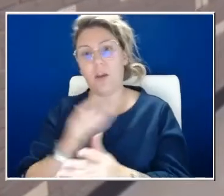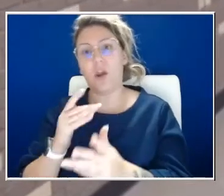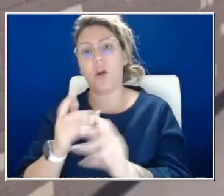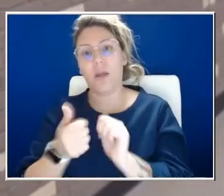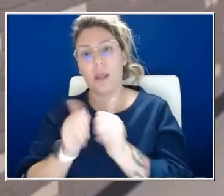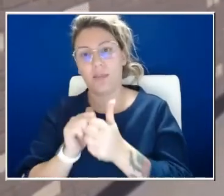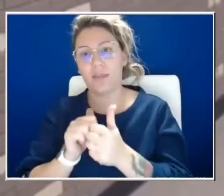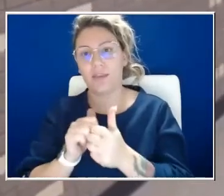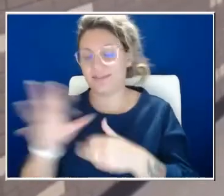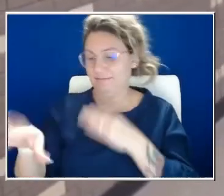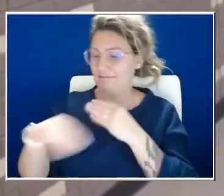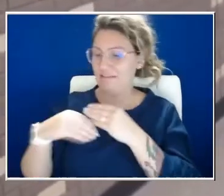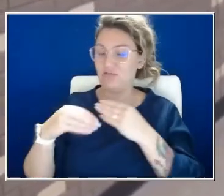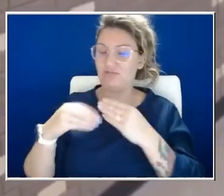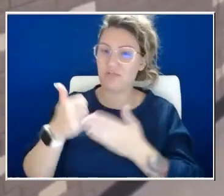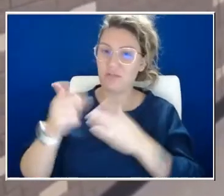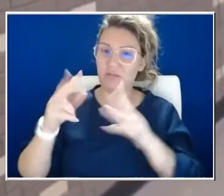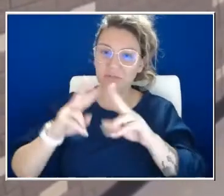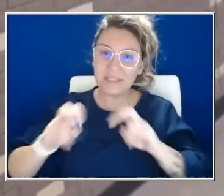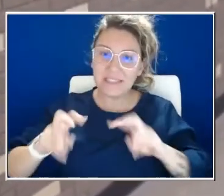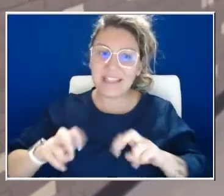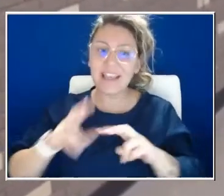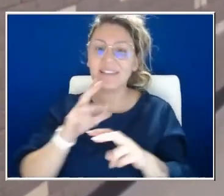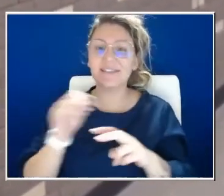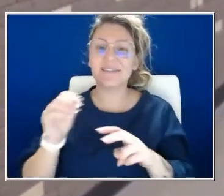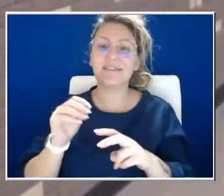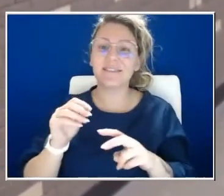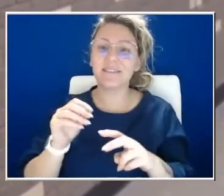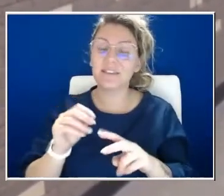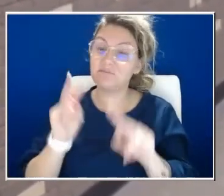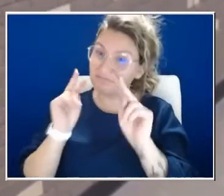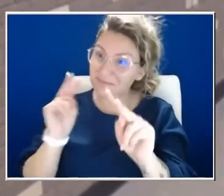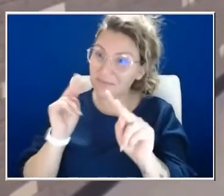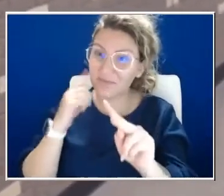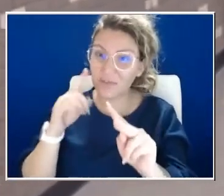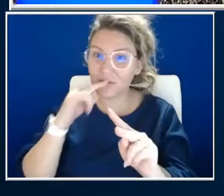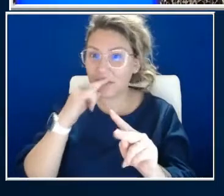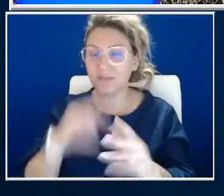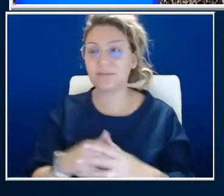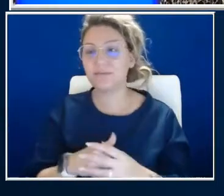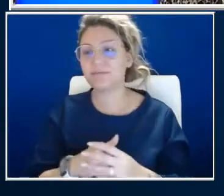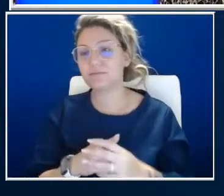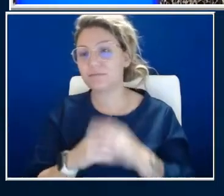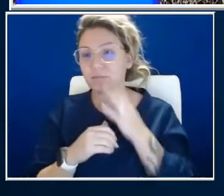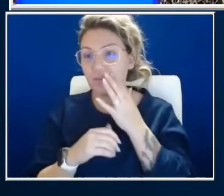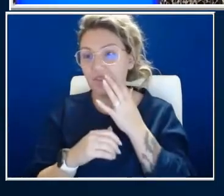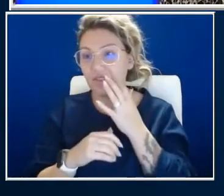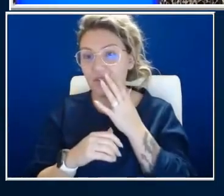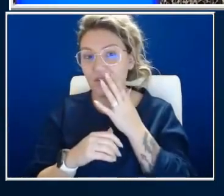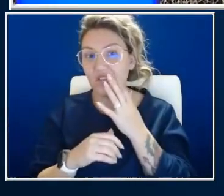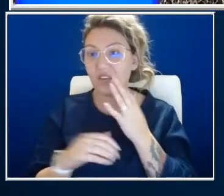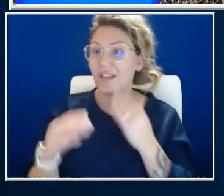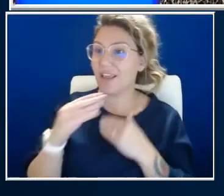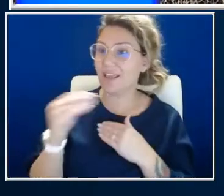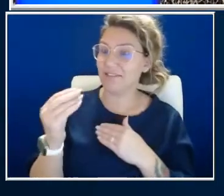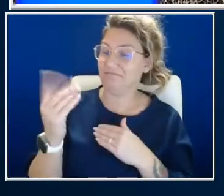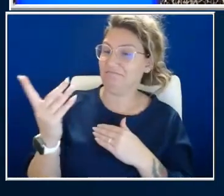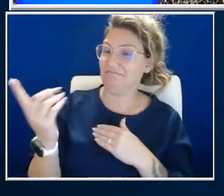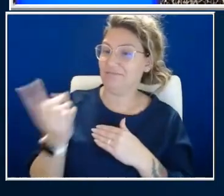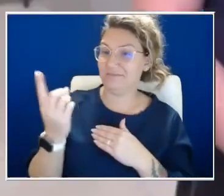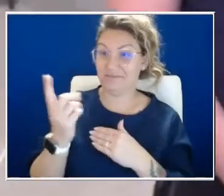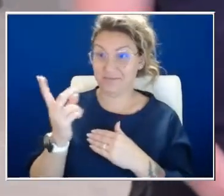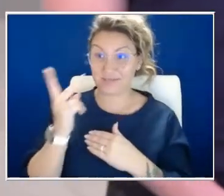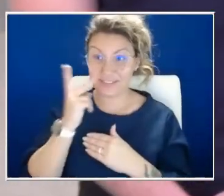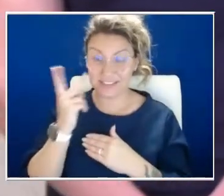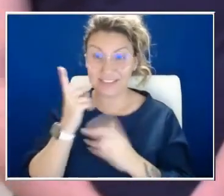help us assess and keep an eye out for these kids. And as somebody who has seen this evolve